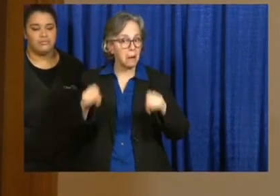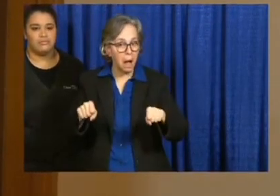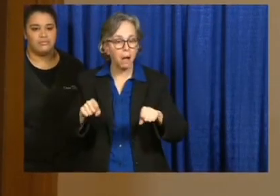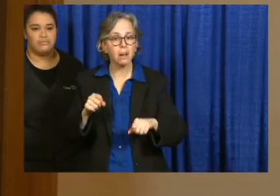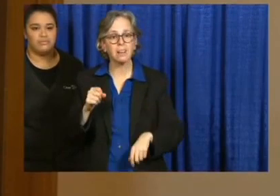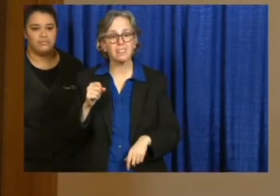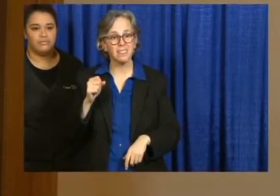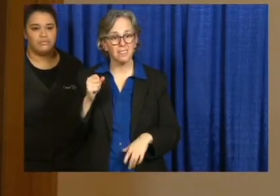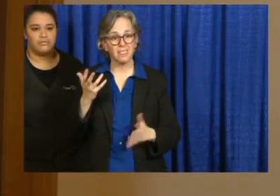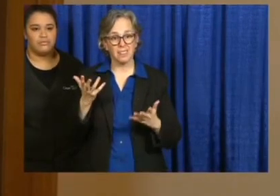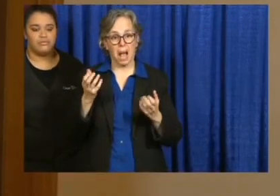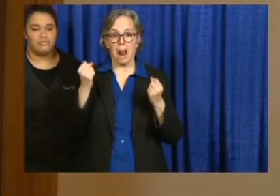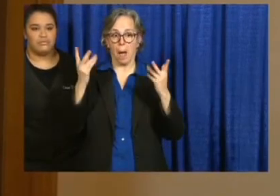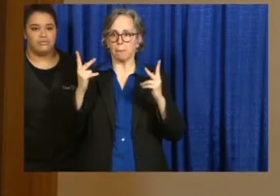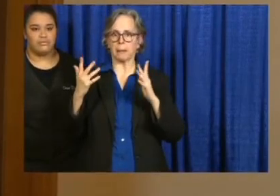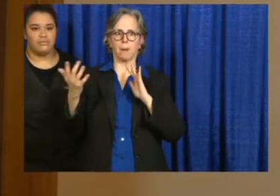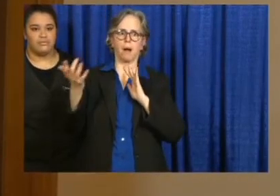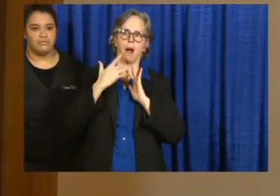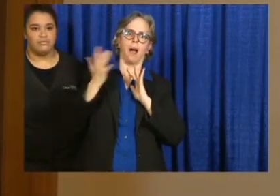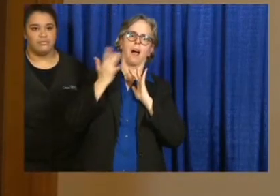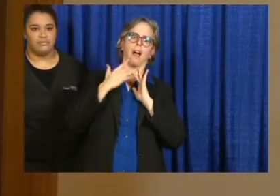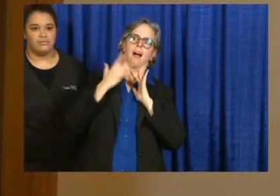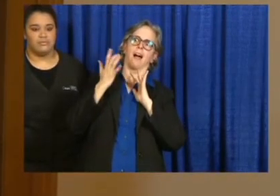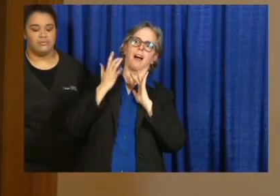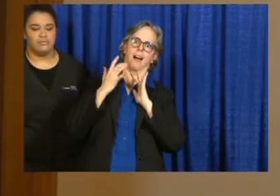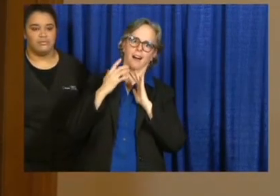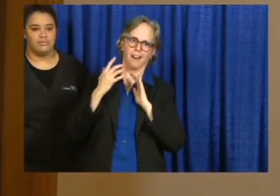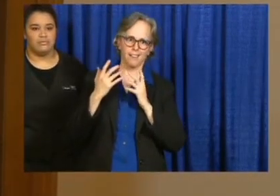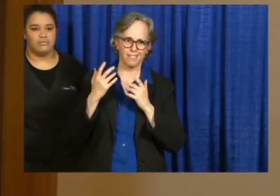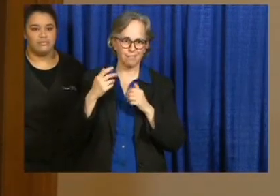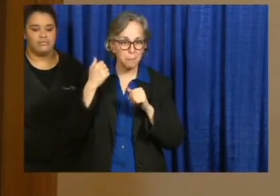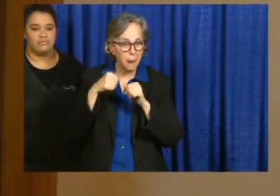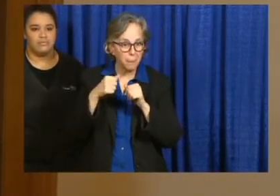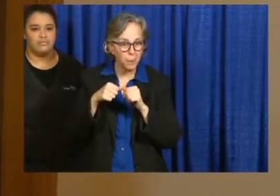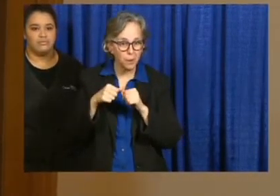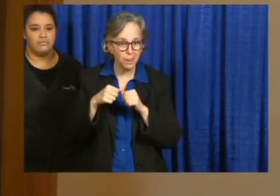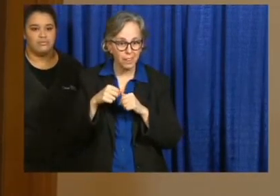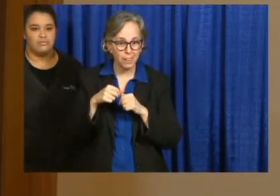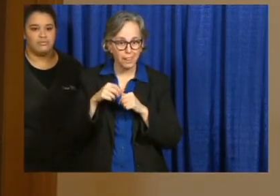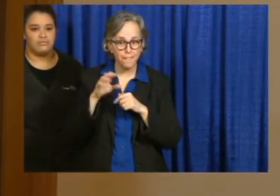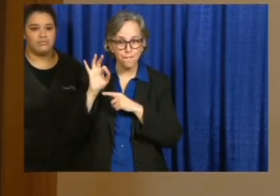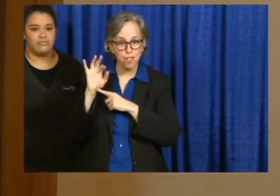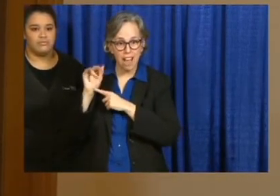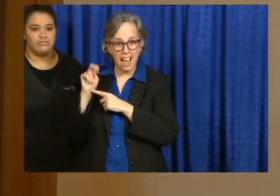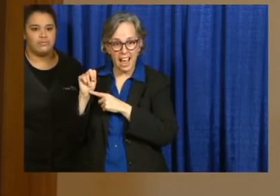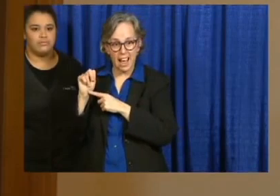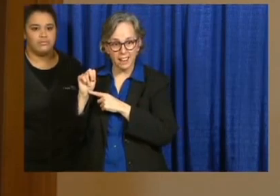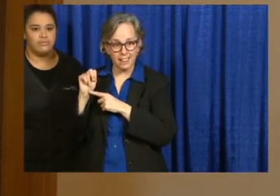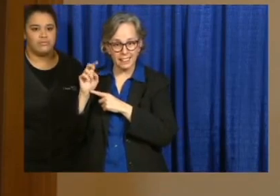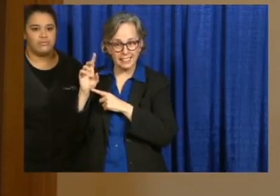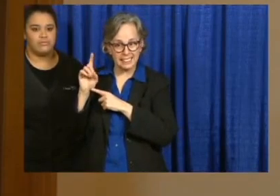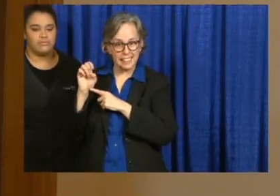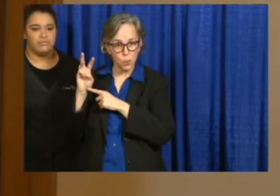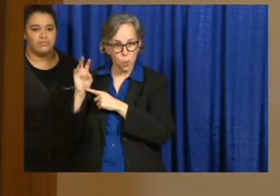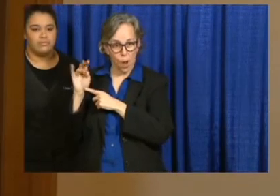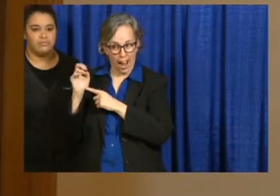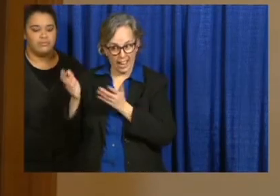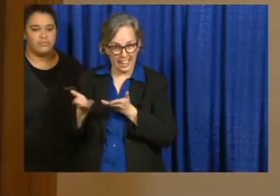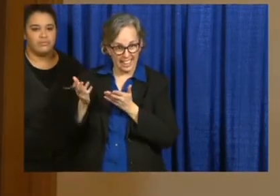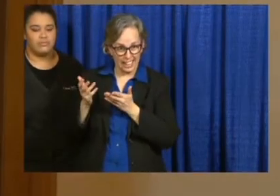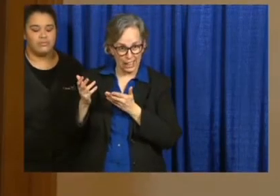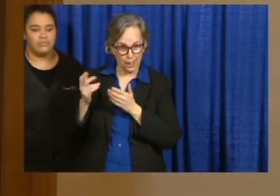reached out to me. Remember when Fran DeWine was here showing some of those cloth masks? I think it's a great thing to be making. It'll help all of